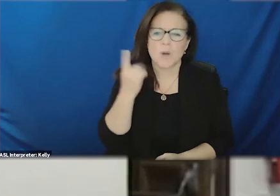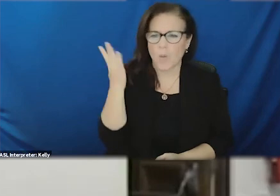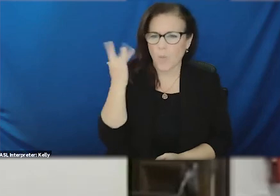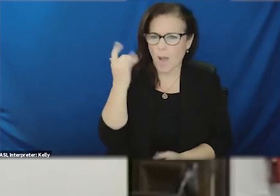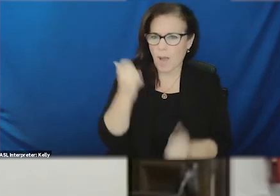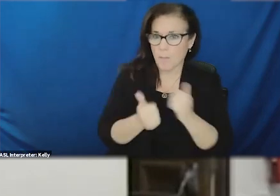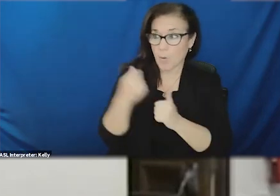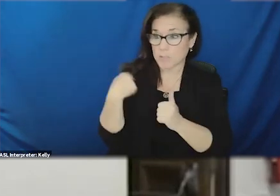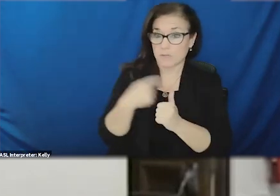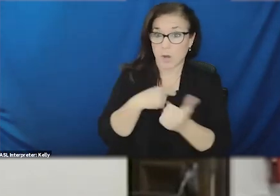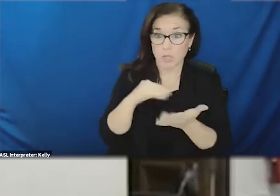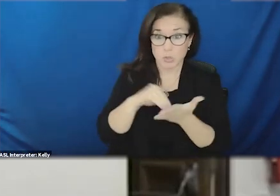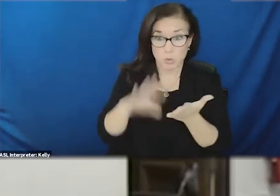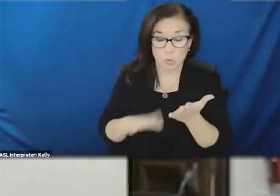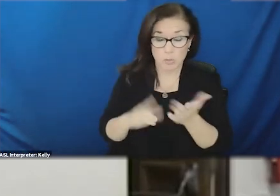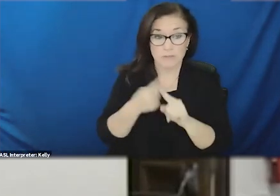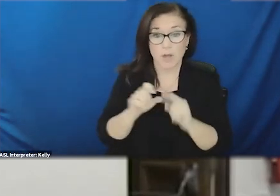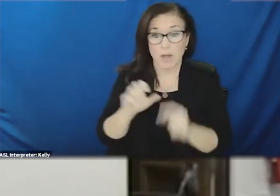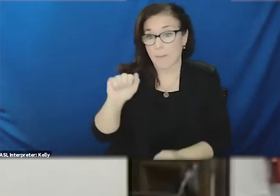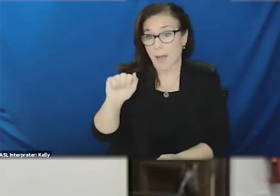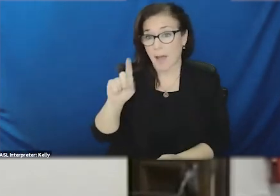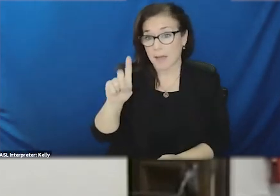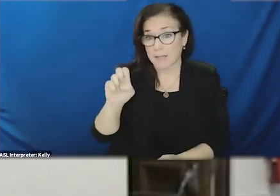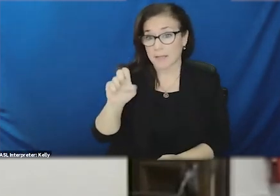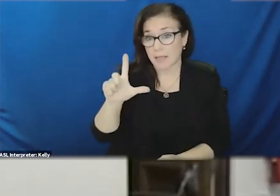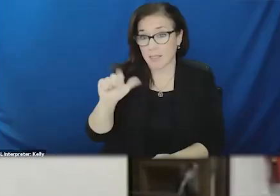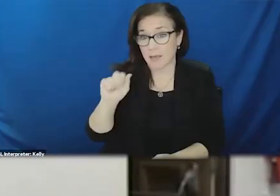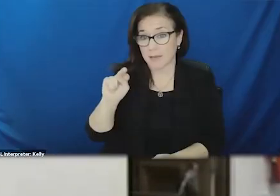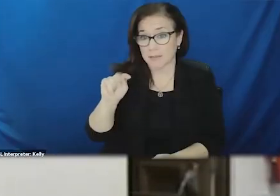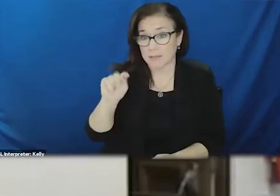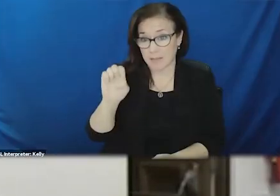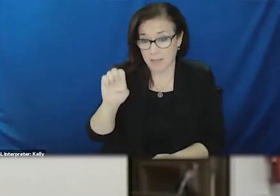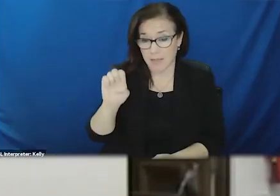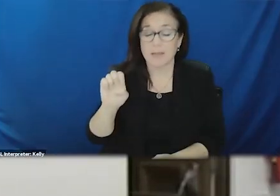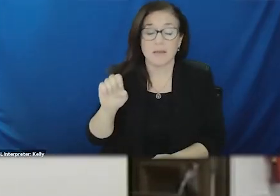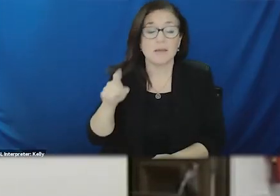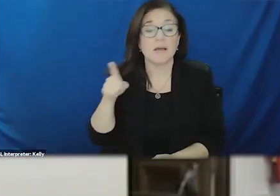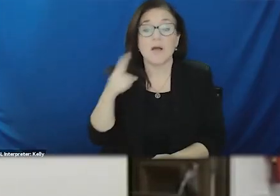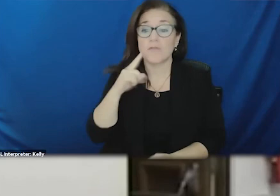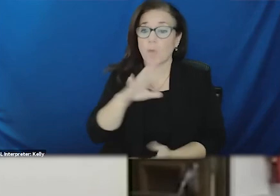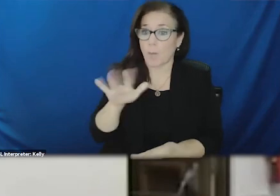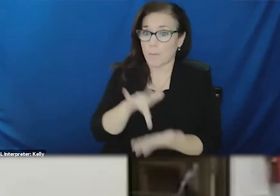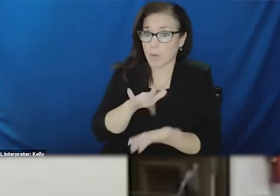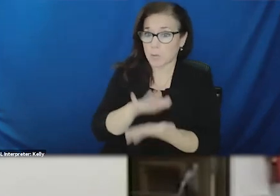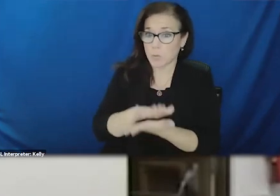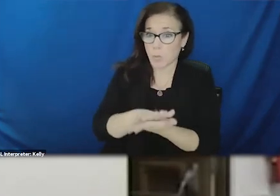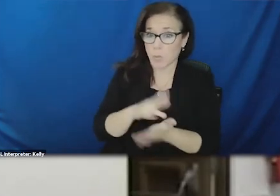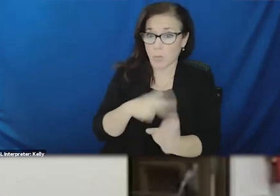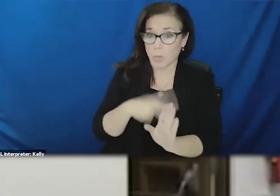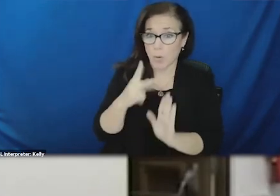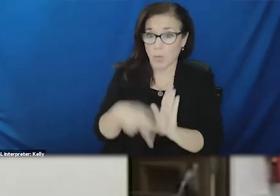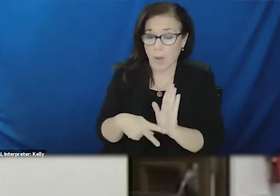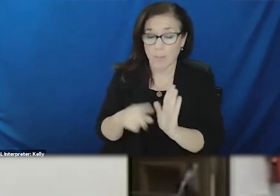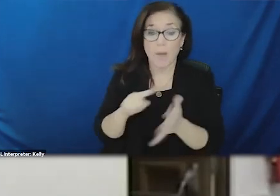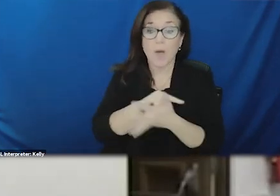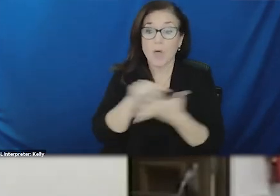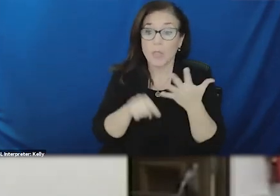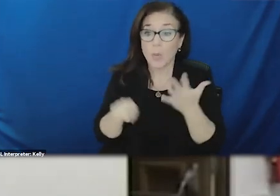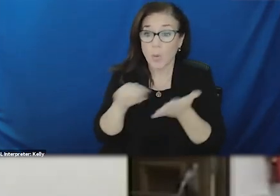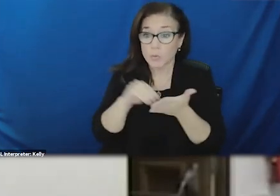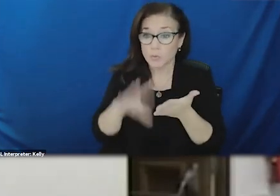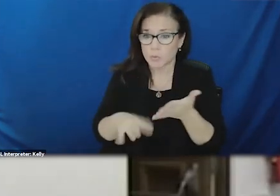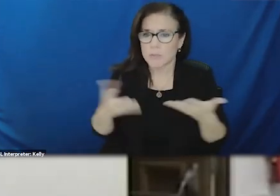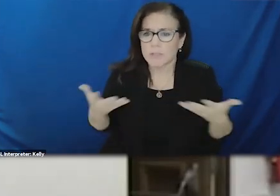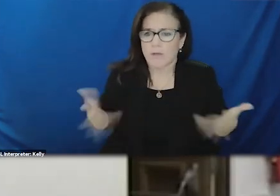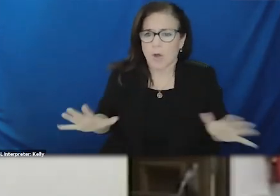it's really important that for a junior high school program, a secondary program, that the students have participated in